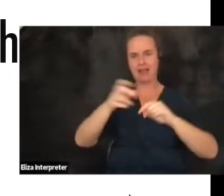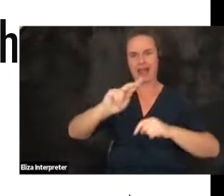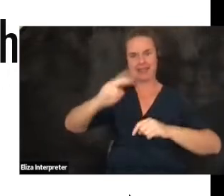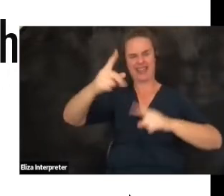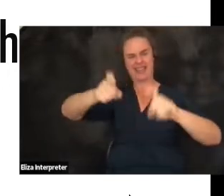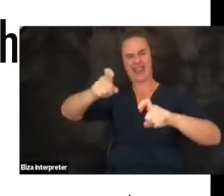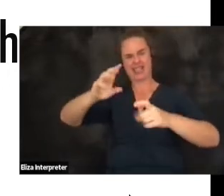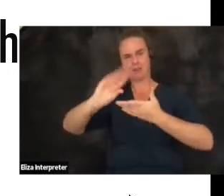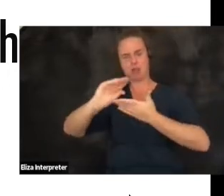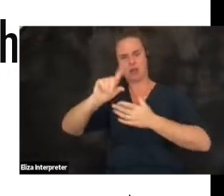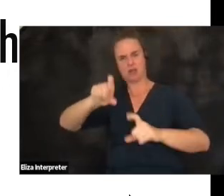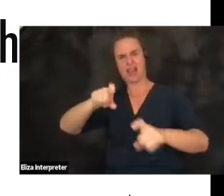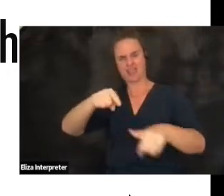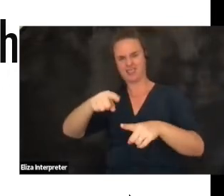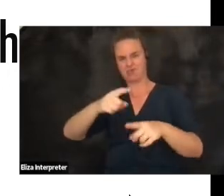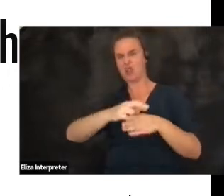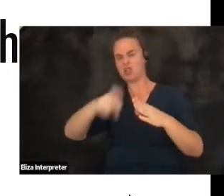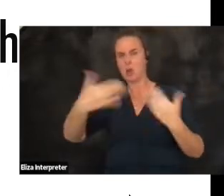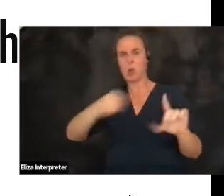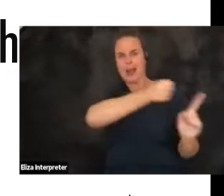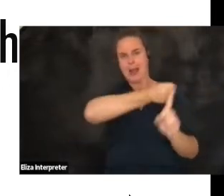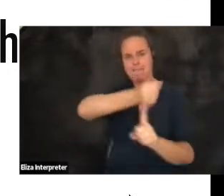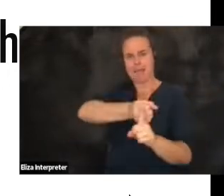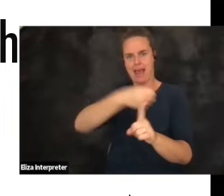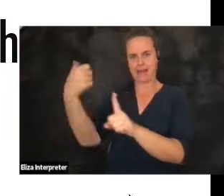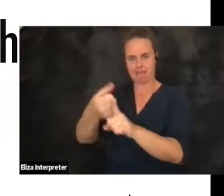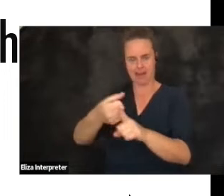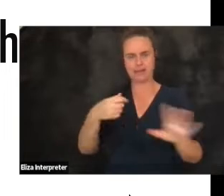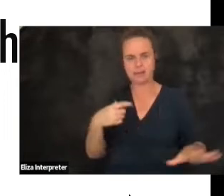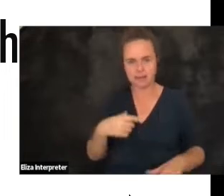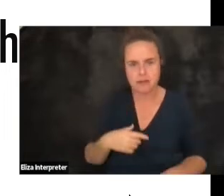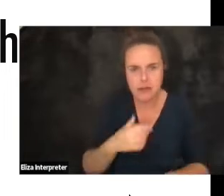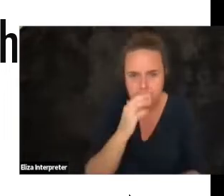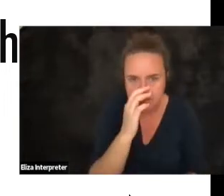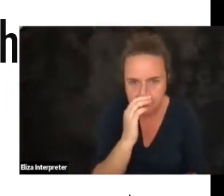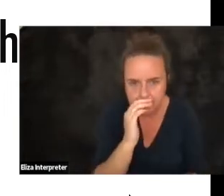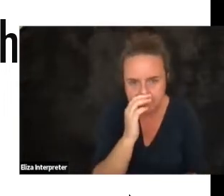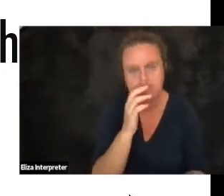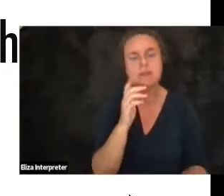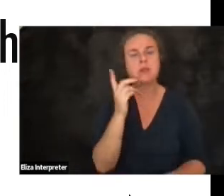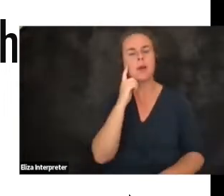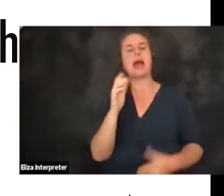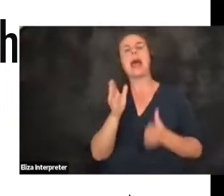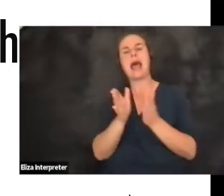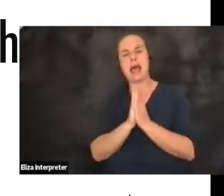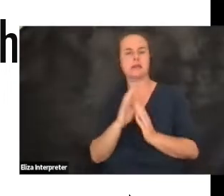group that got the art supplies and the group that didn't. And there was nominal or no difference between the groups. So